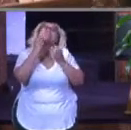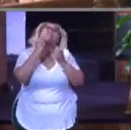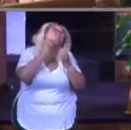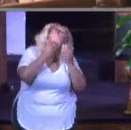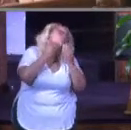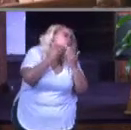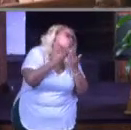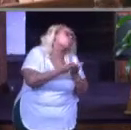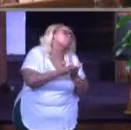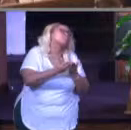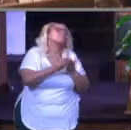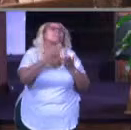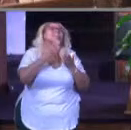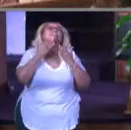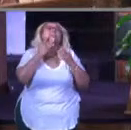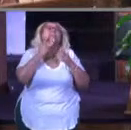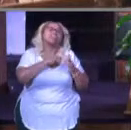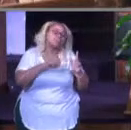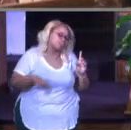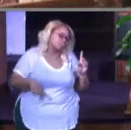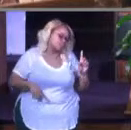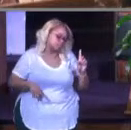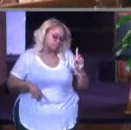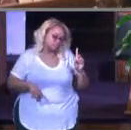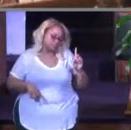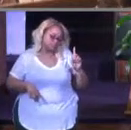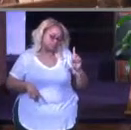so good. Thank you, Lord.